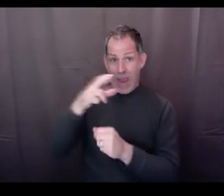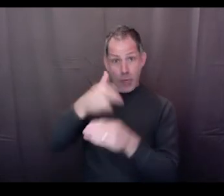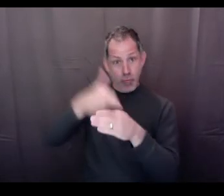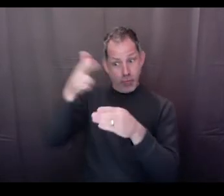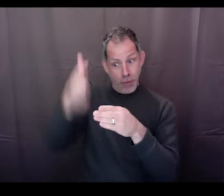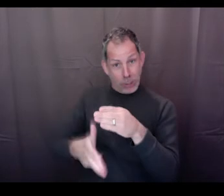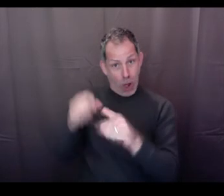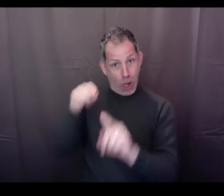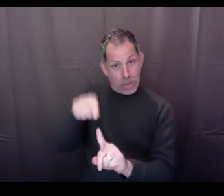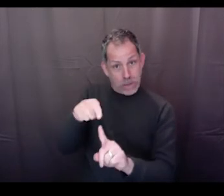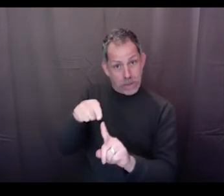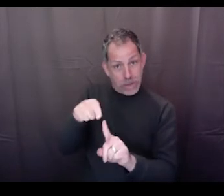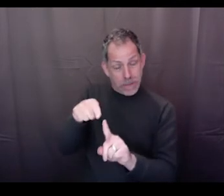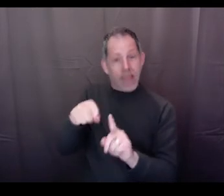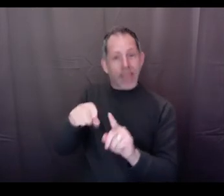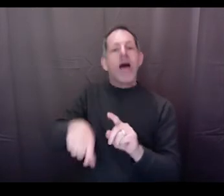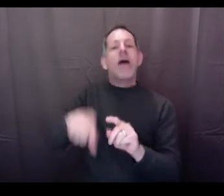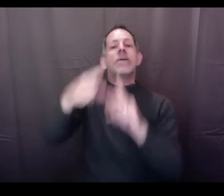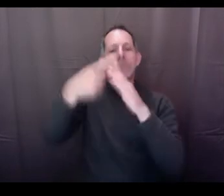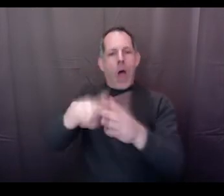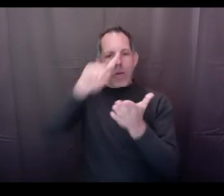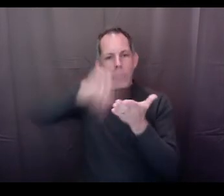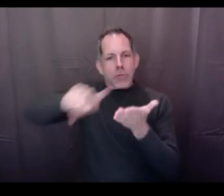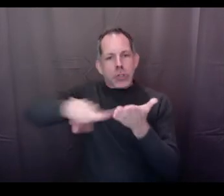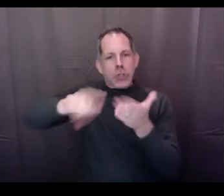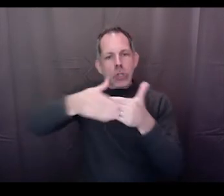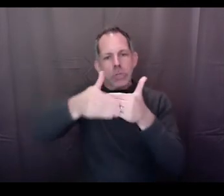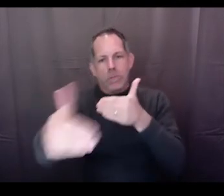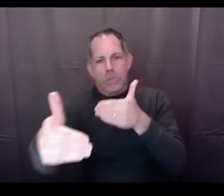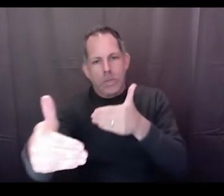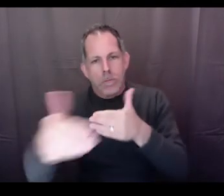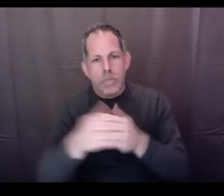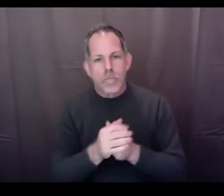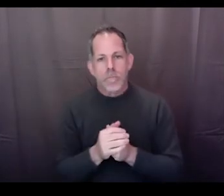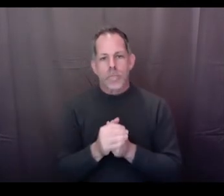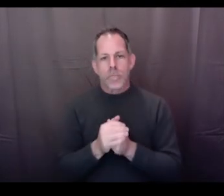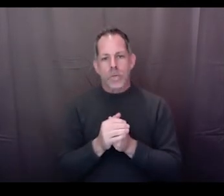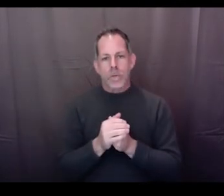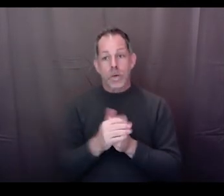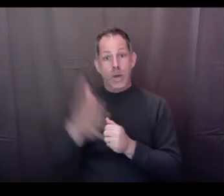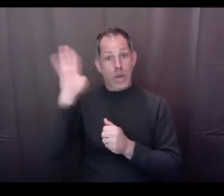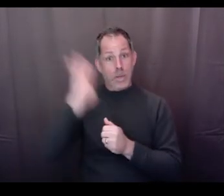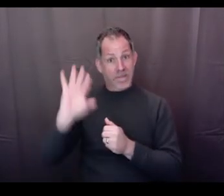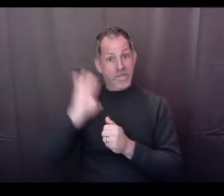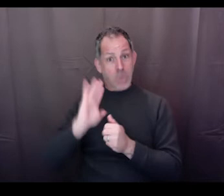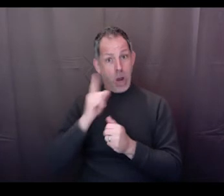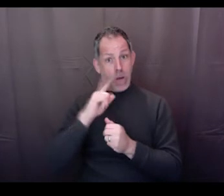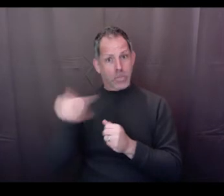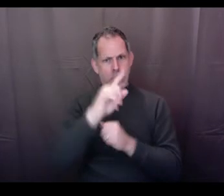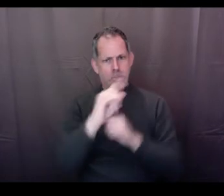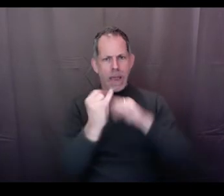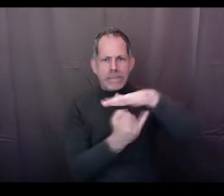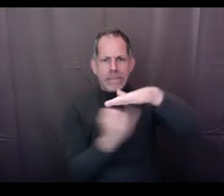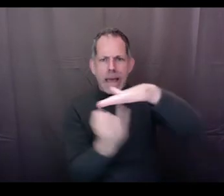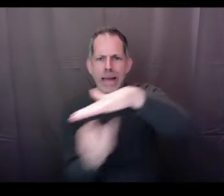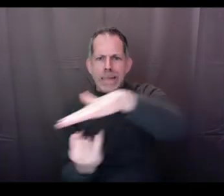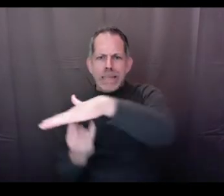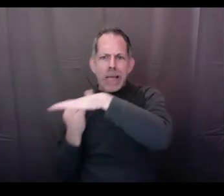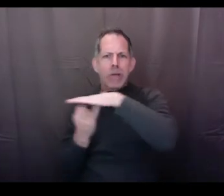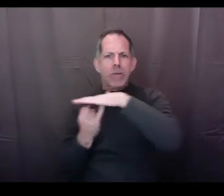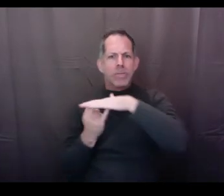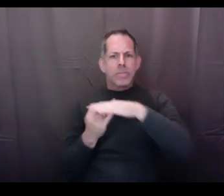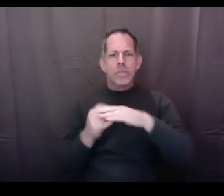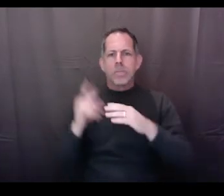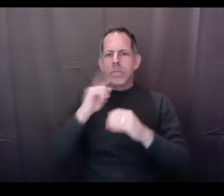from the laboratory. And then we start the investigation, as we've discussed before, to isolate the individual